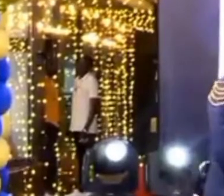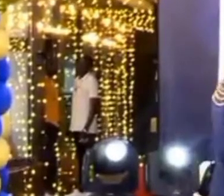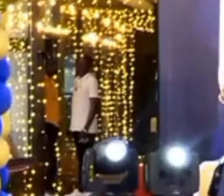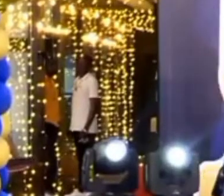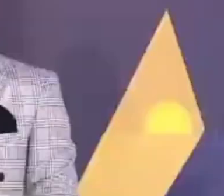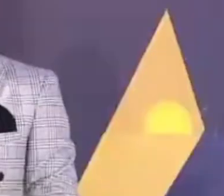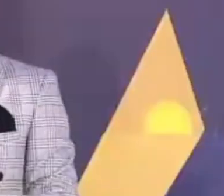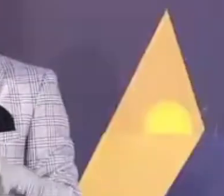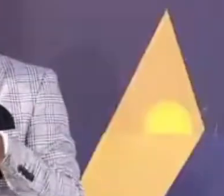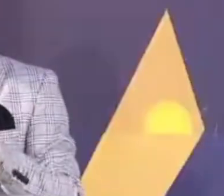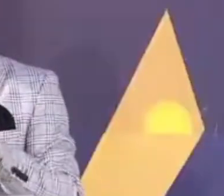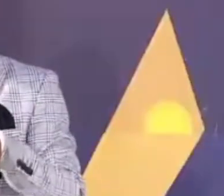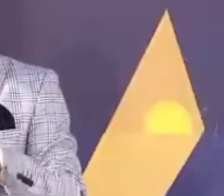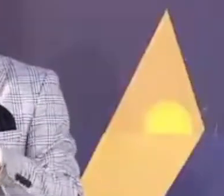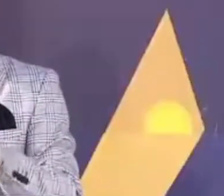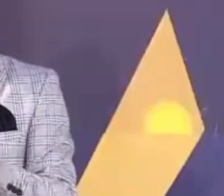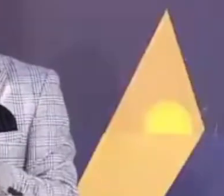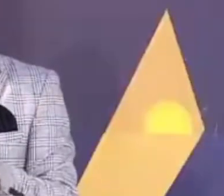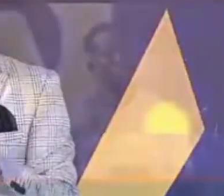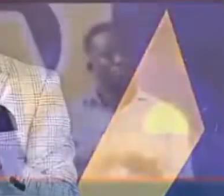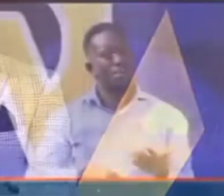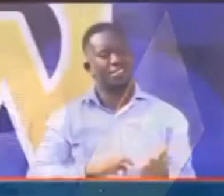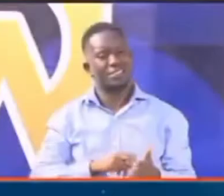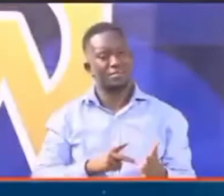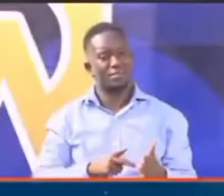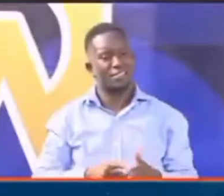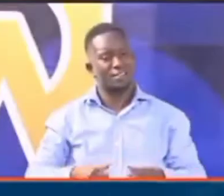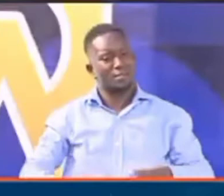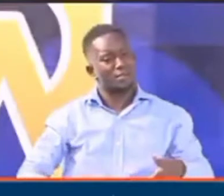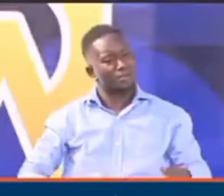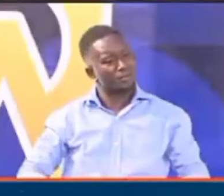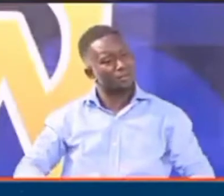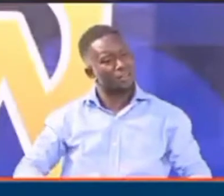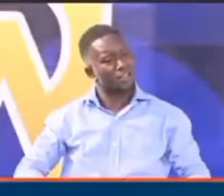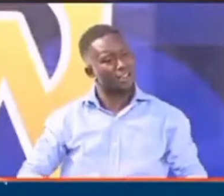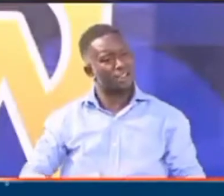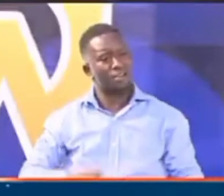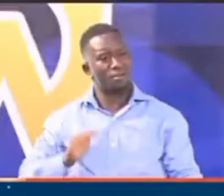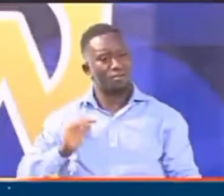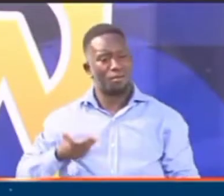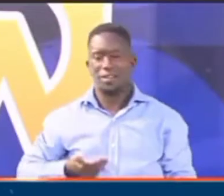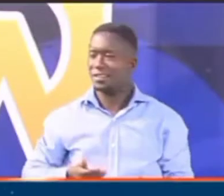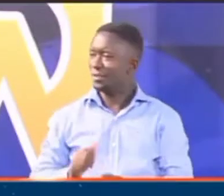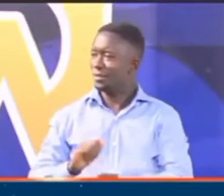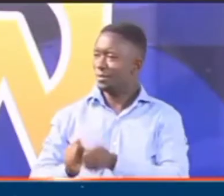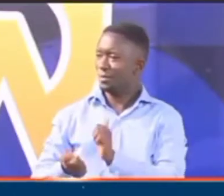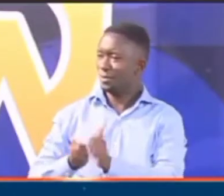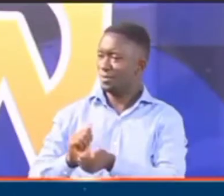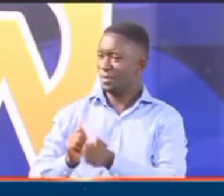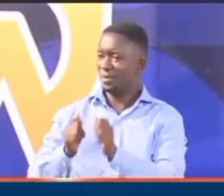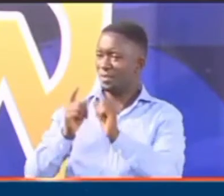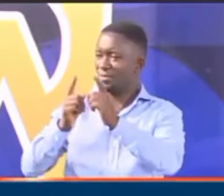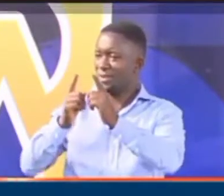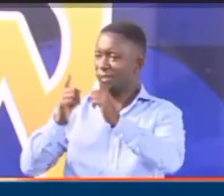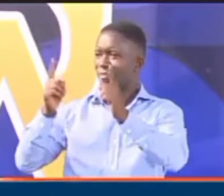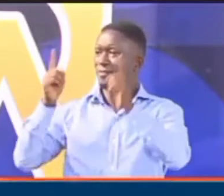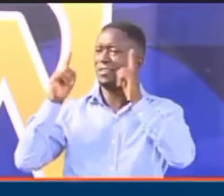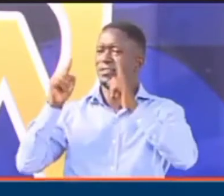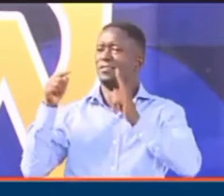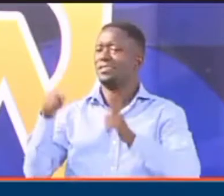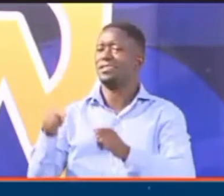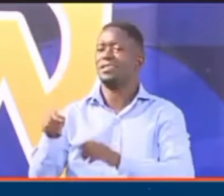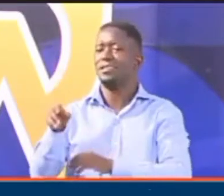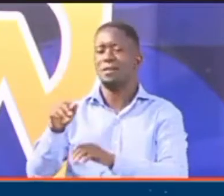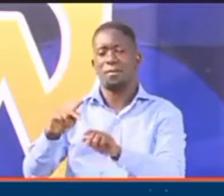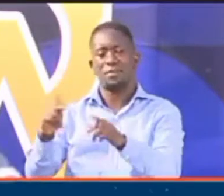Do you know what it means for a young woman to actually compete at Makerere University for this position? Me,